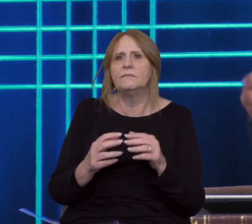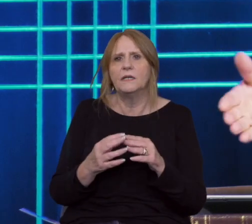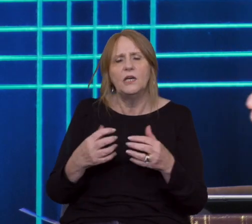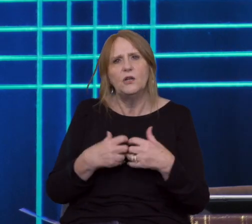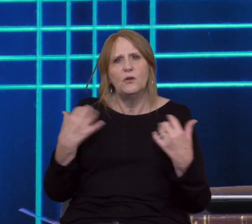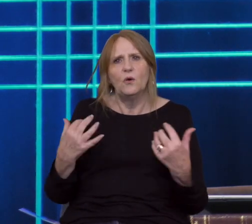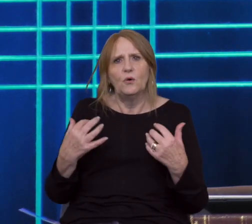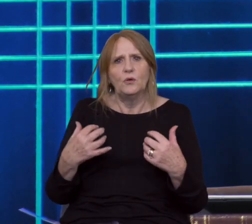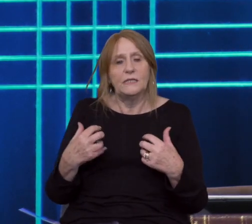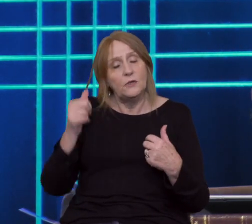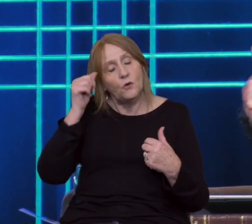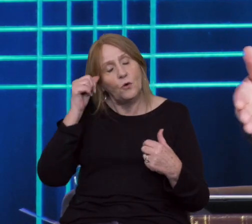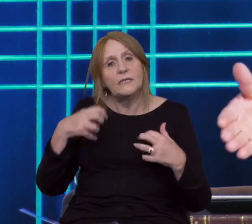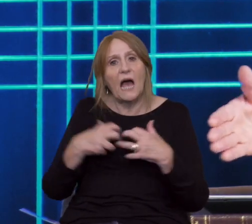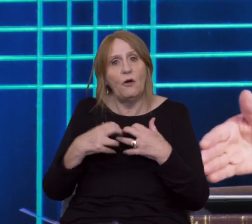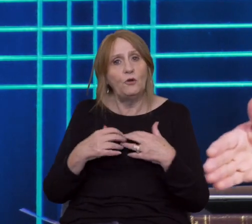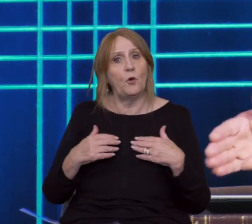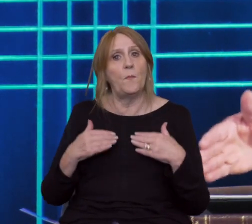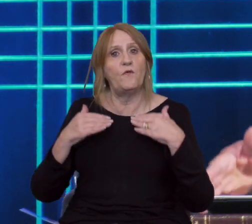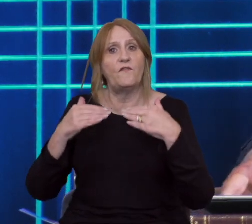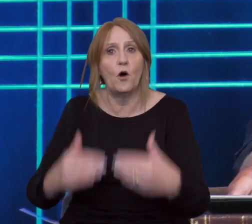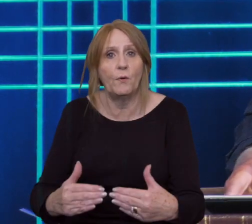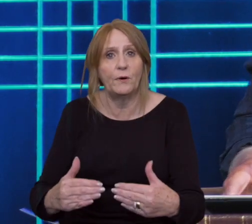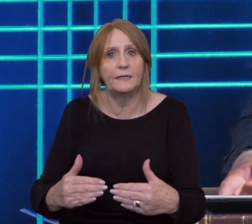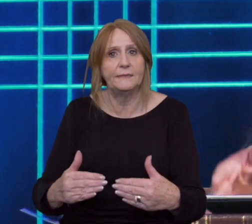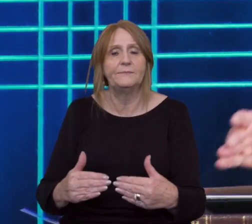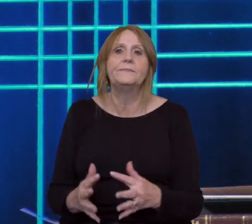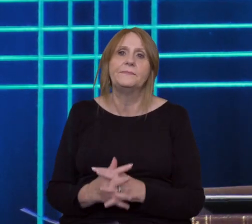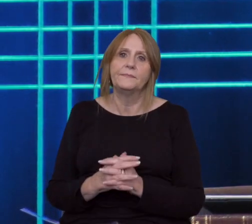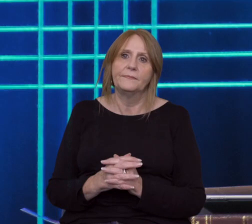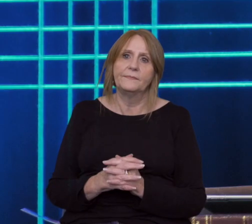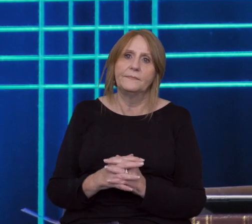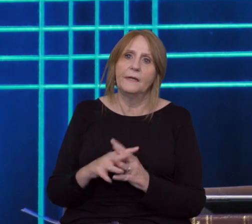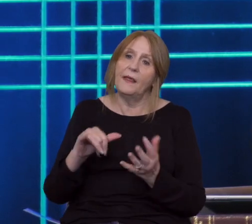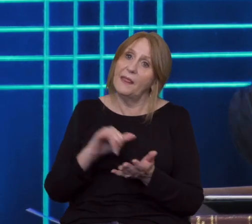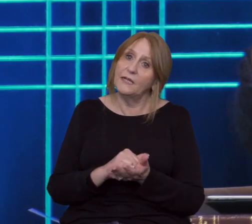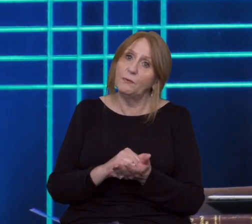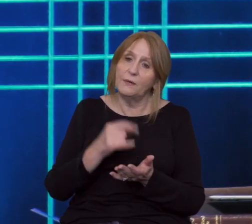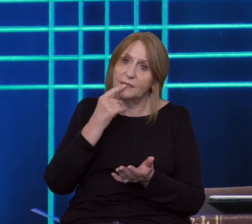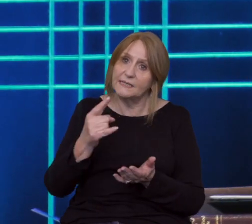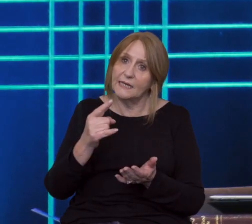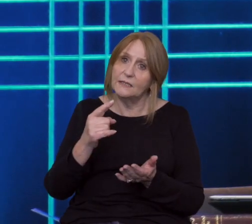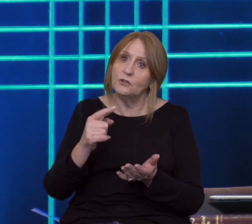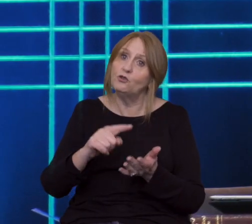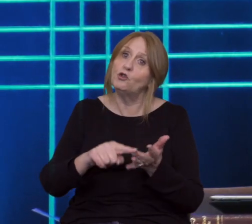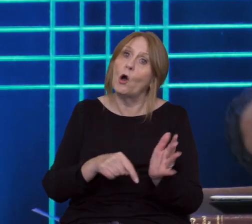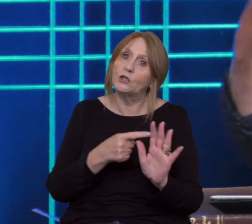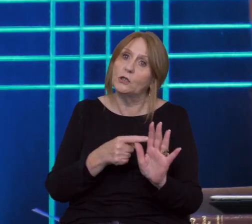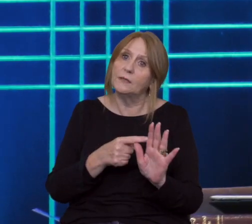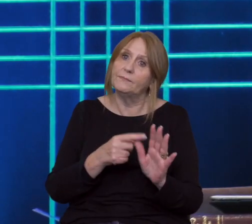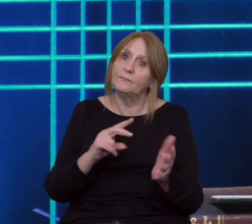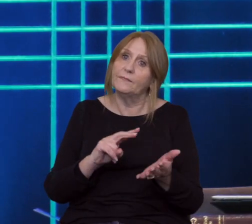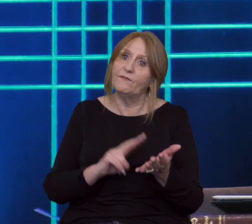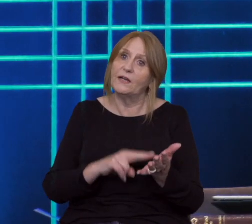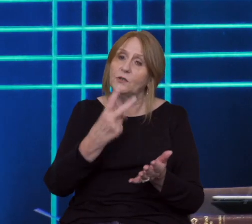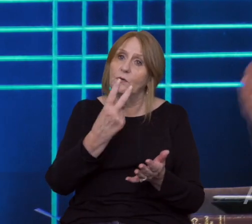forward. And that's what He was saying to them in Joshua chapter 24. He was saying, listen, I did this.